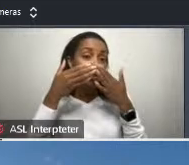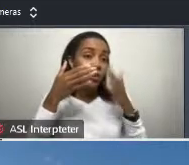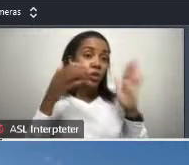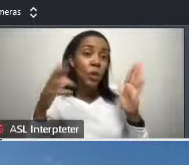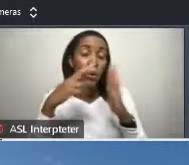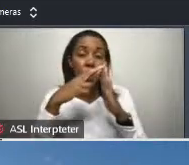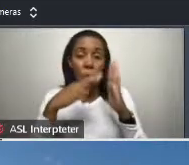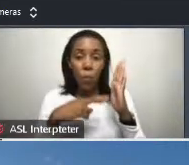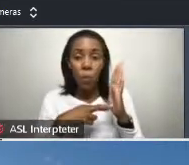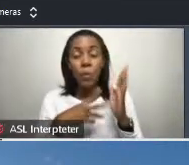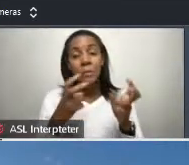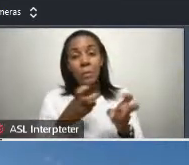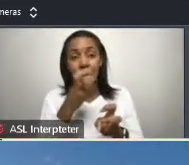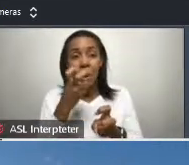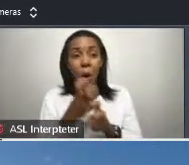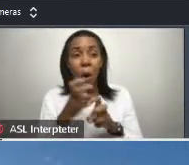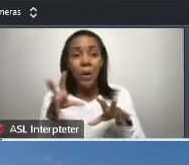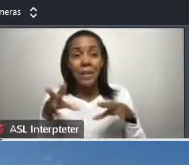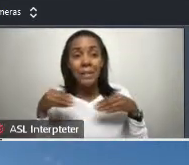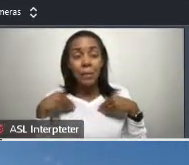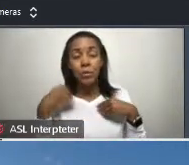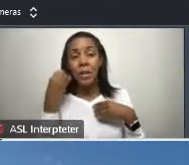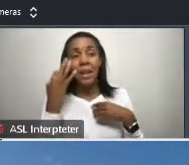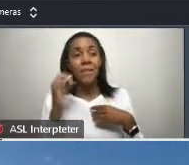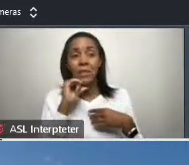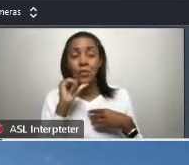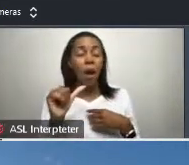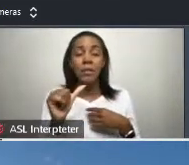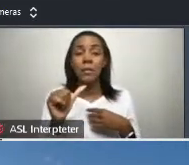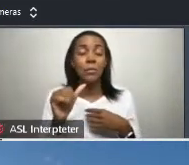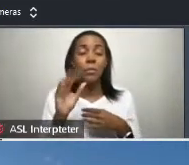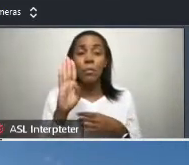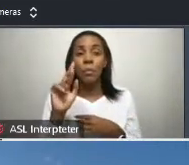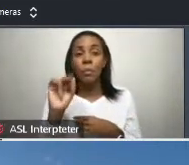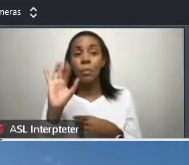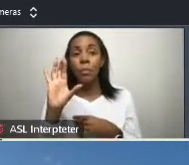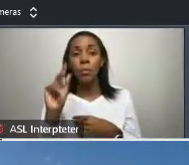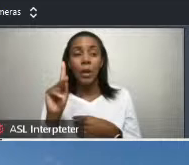odd exception for me to prove anything that's not going to be brick. So I'll be voting against it. Thank you.